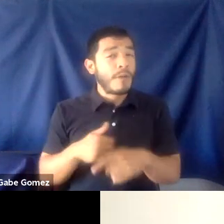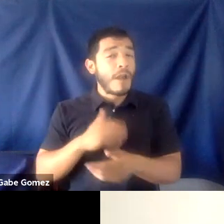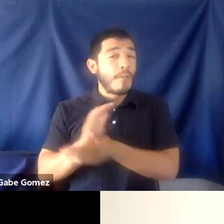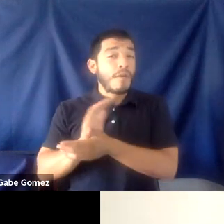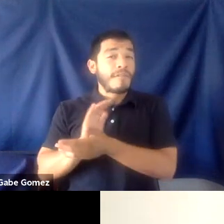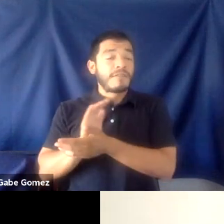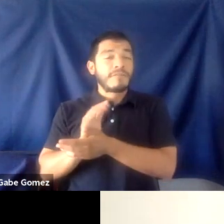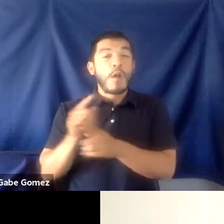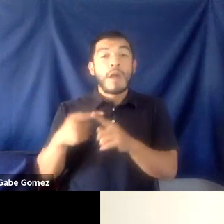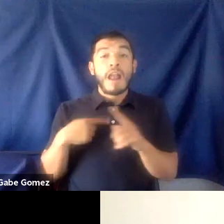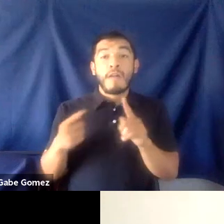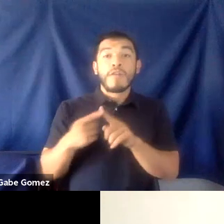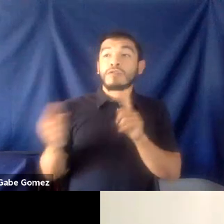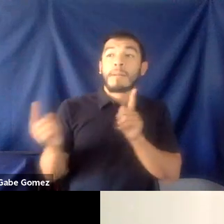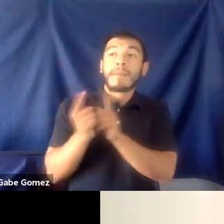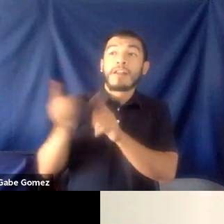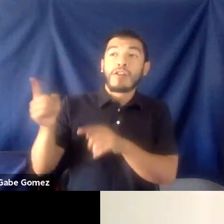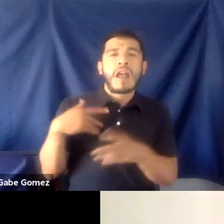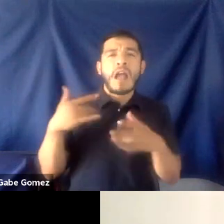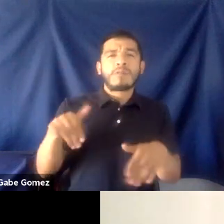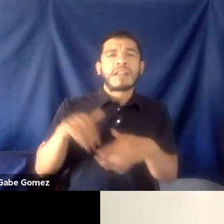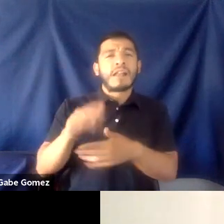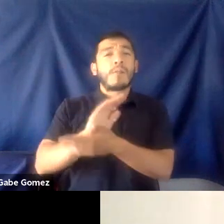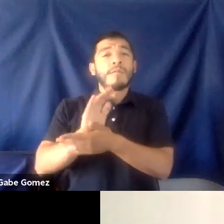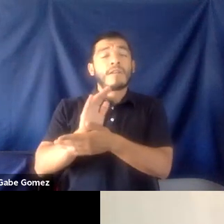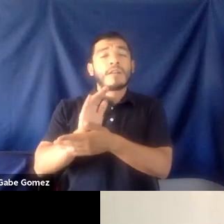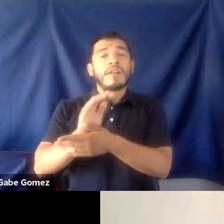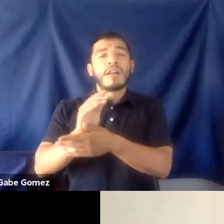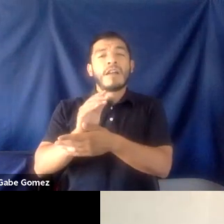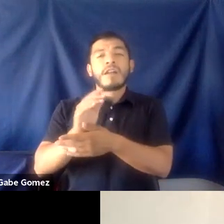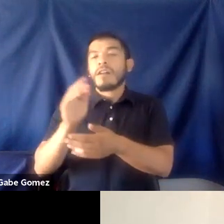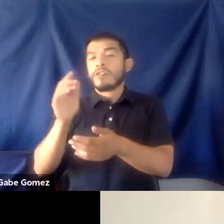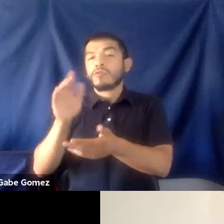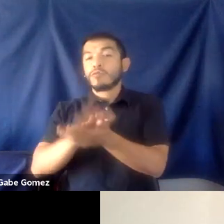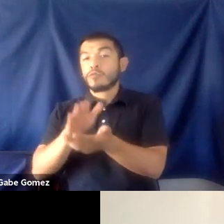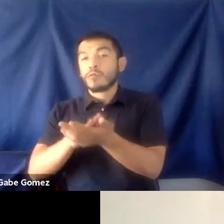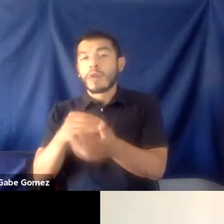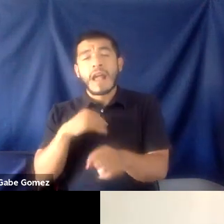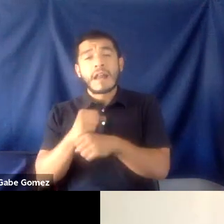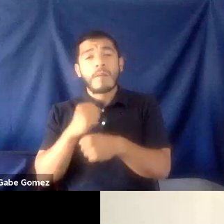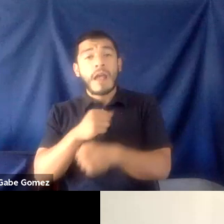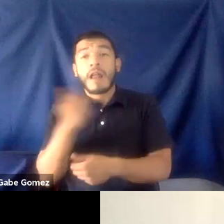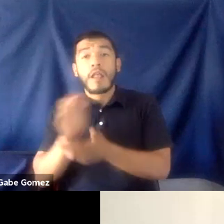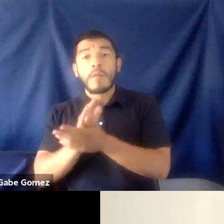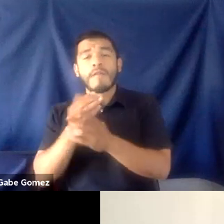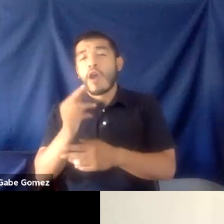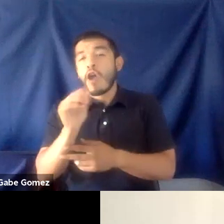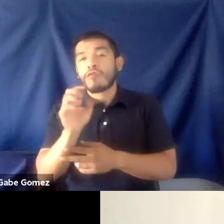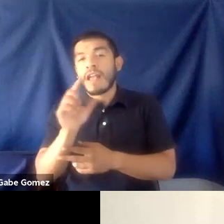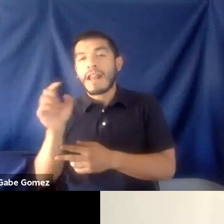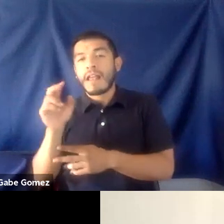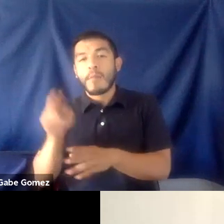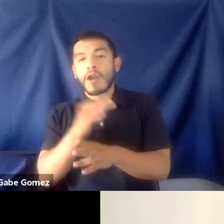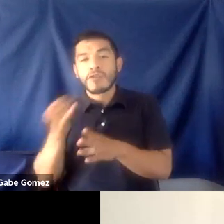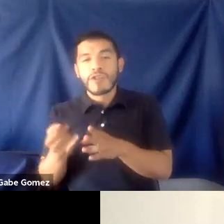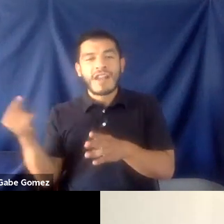met Grace, I was still in film school, and I was making another film called The Grace Lee Project. And Grace said,